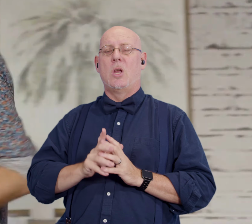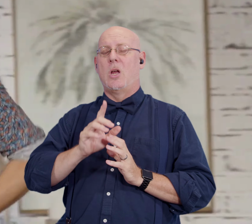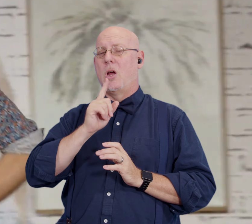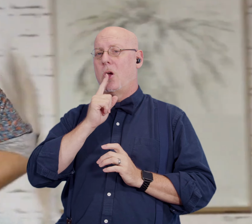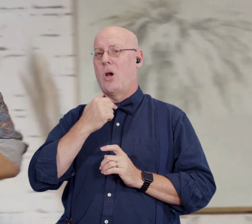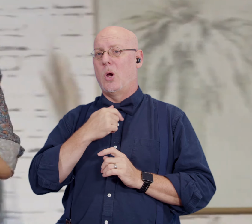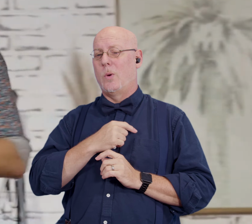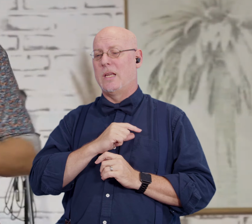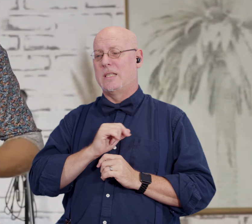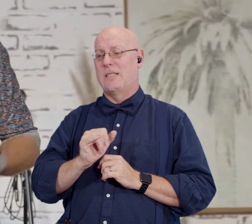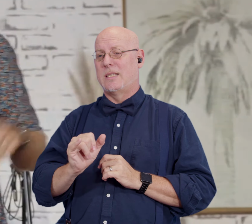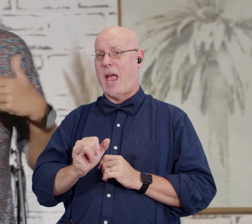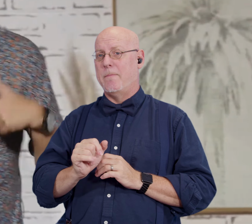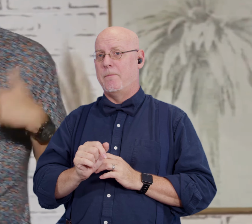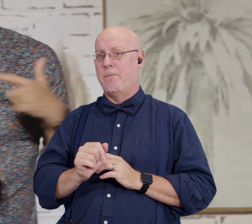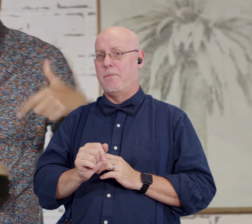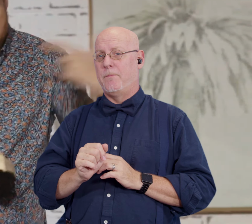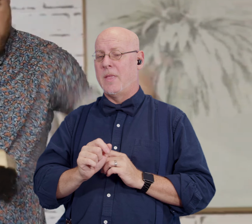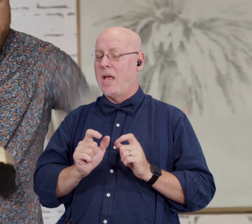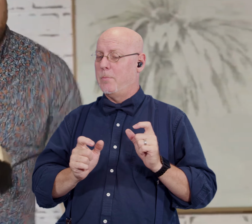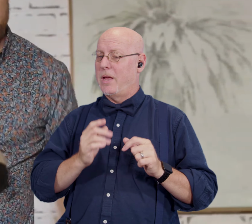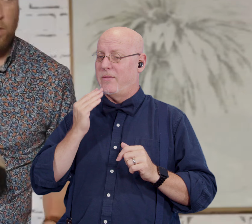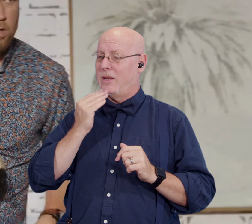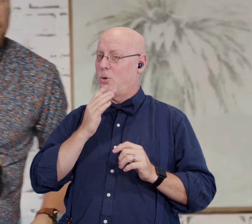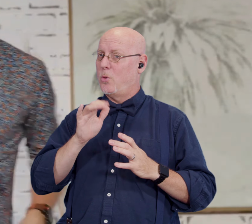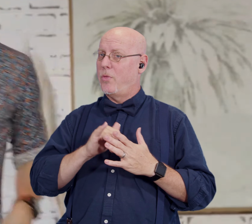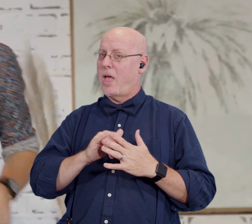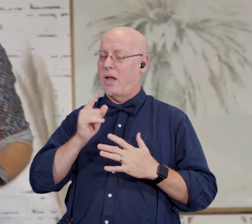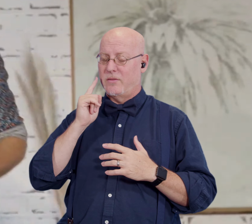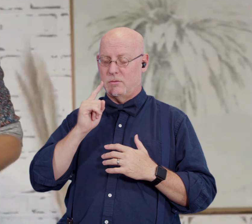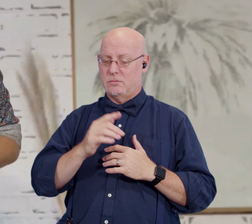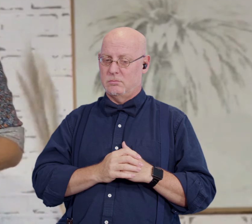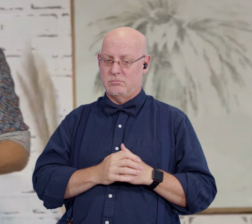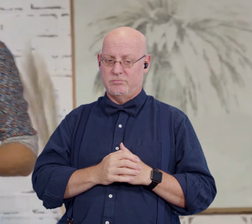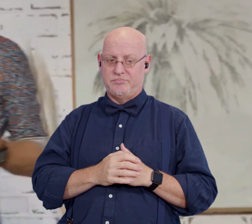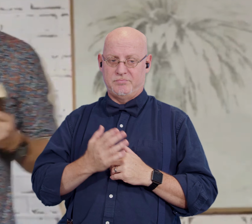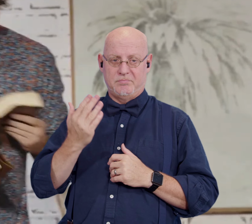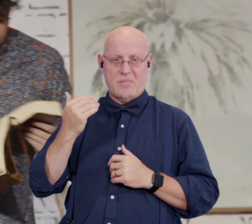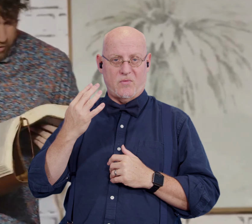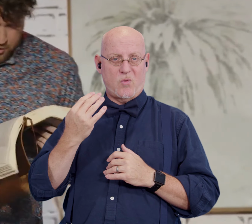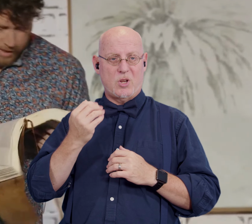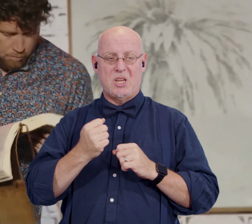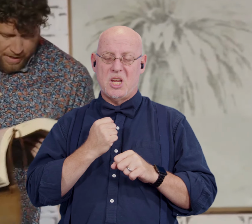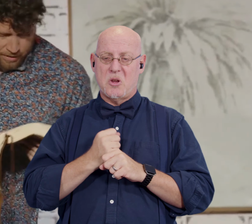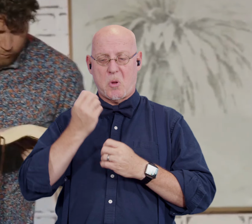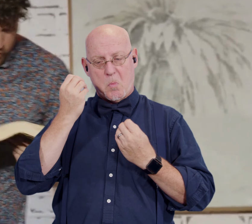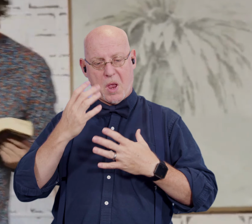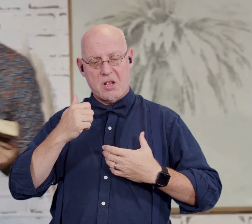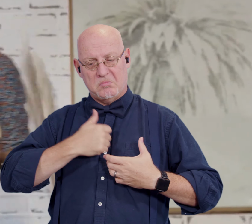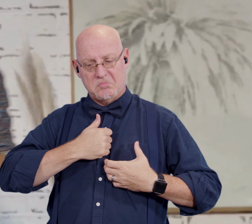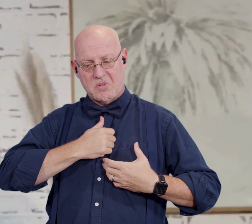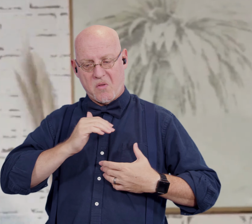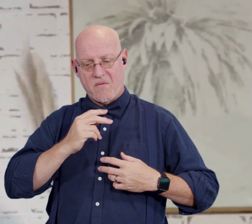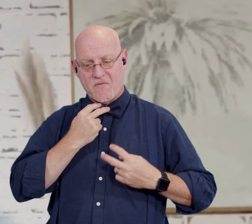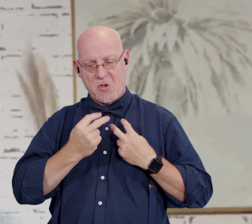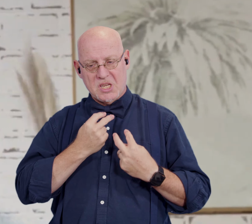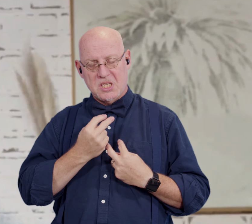Are we guilty of the same? The people of Israel had been doing that for the last 14 years, just kind of obeying the voice